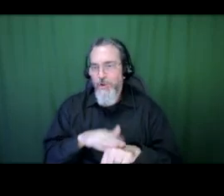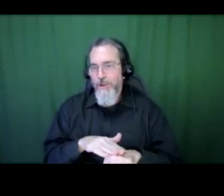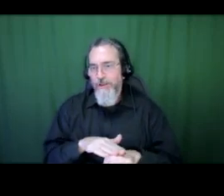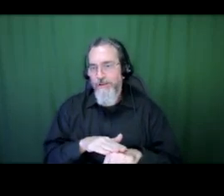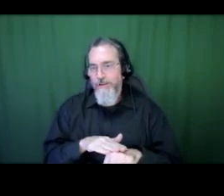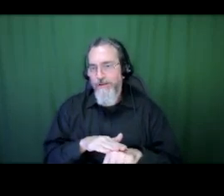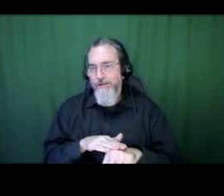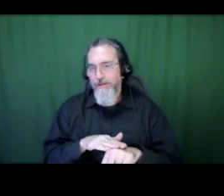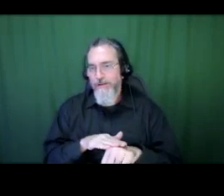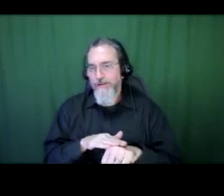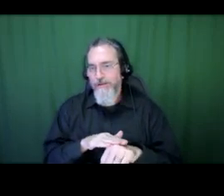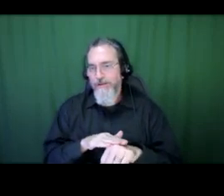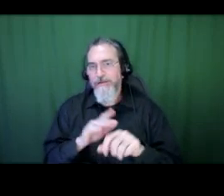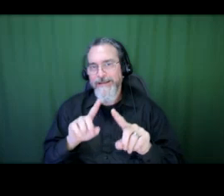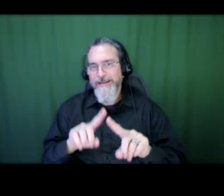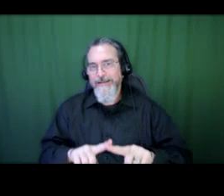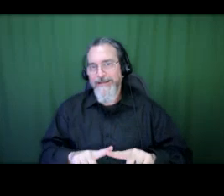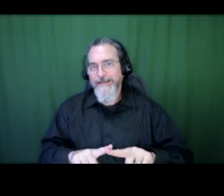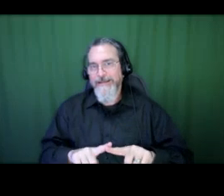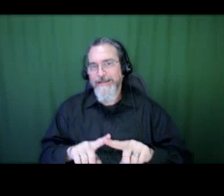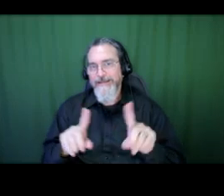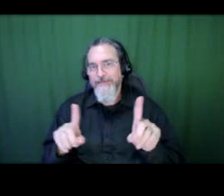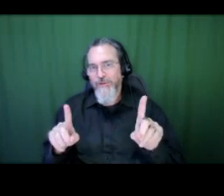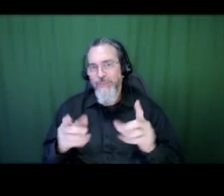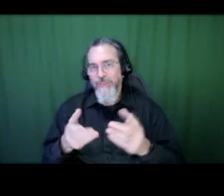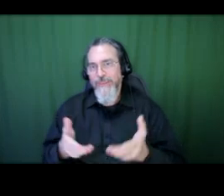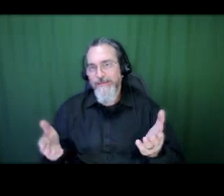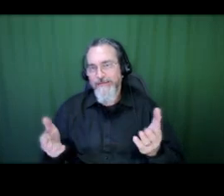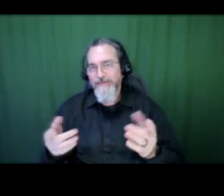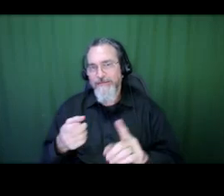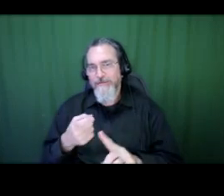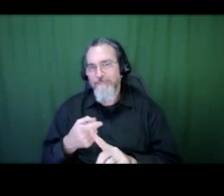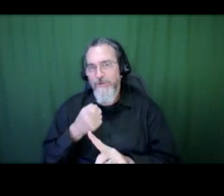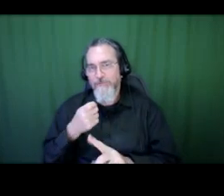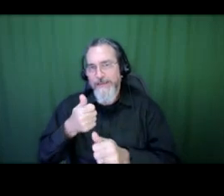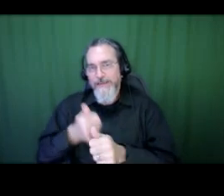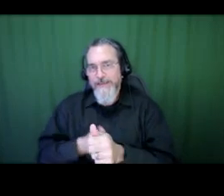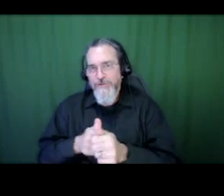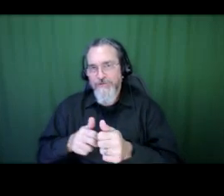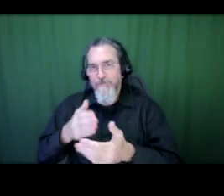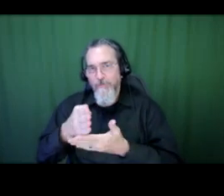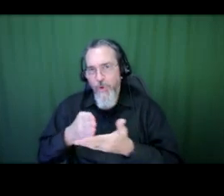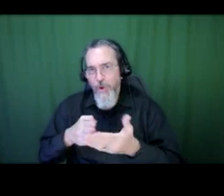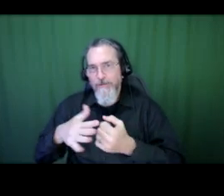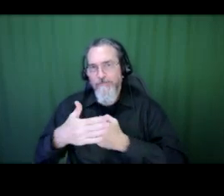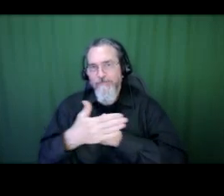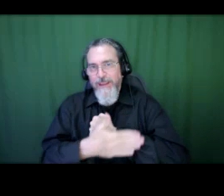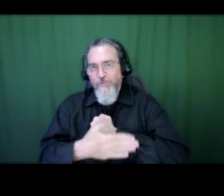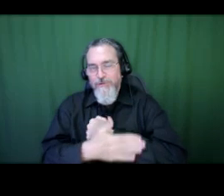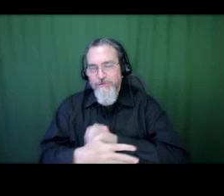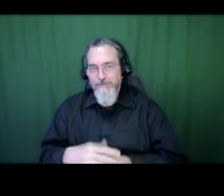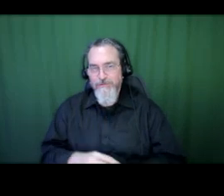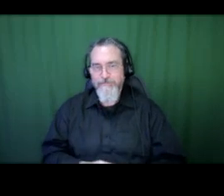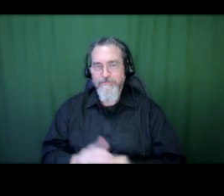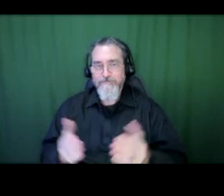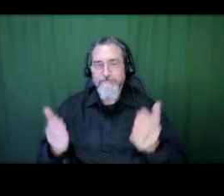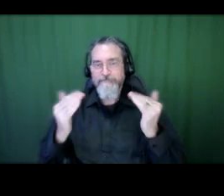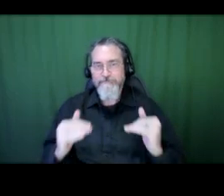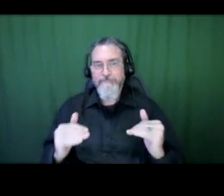the different cities that make up the county of Los Angeles. So that's what we're actually doing. Next slide.